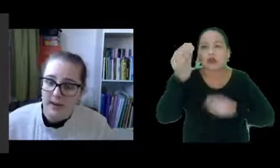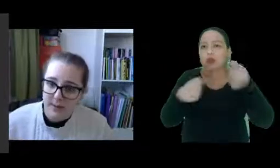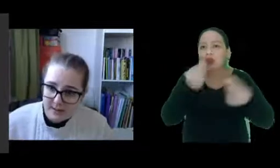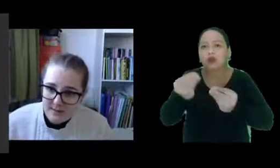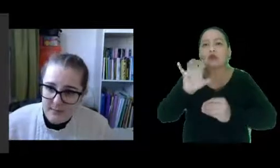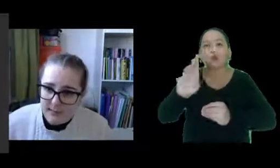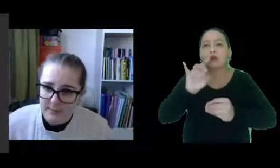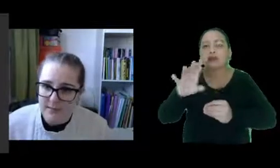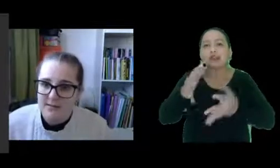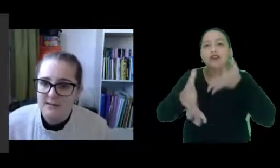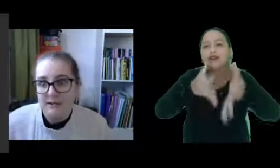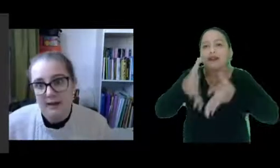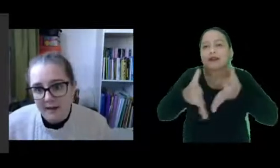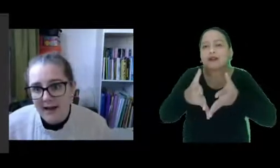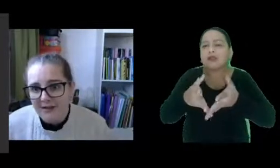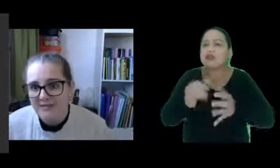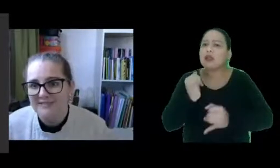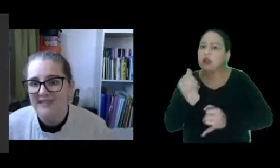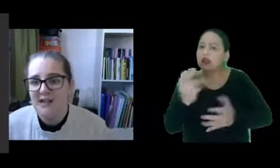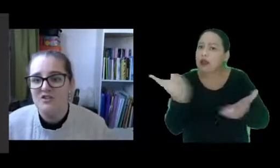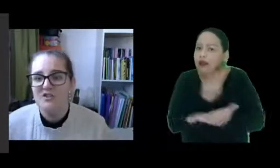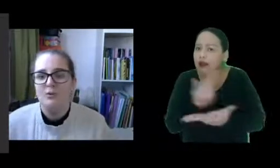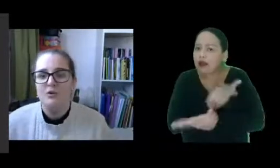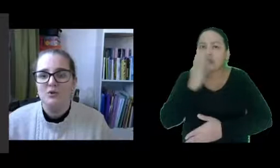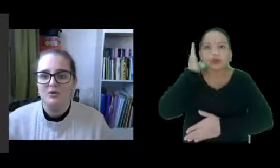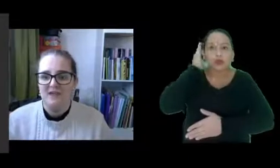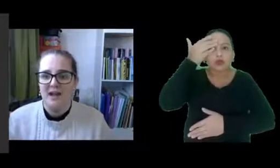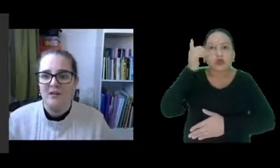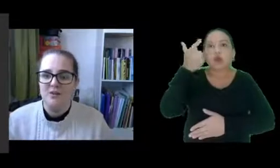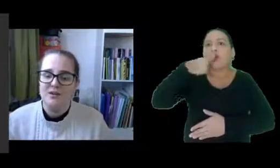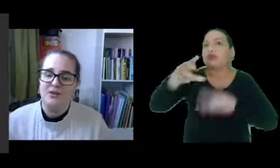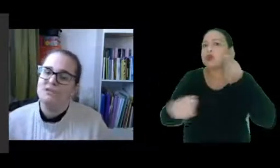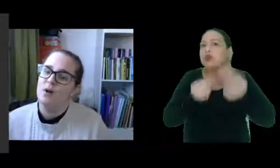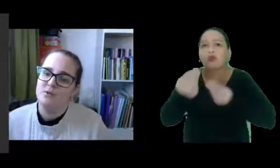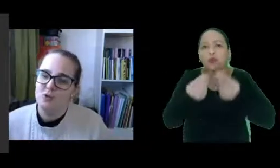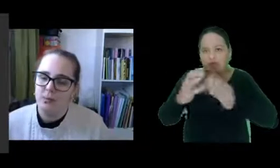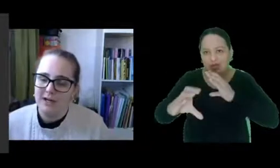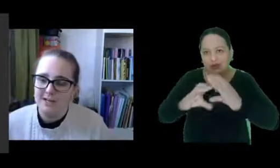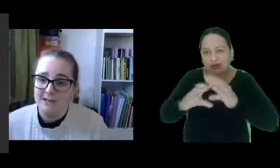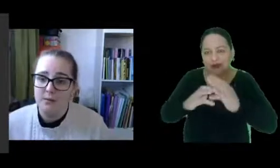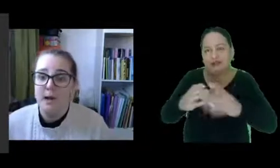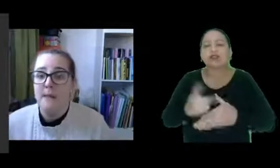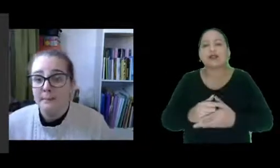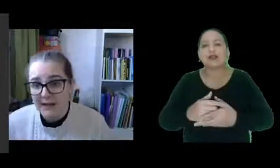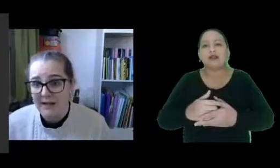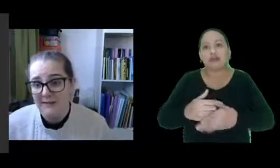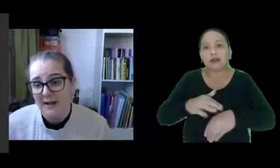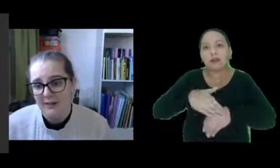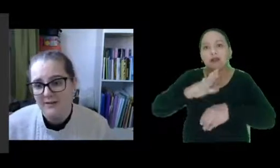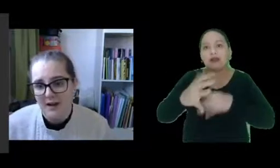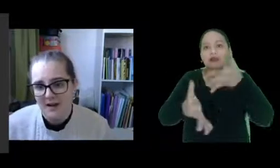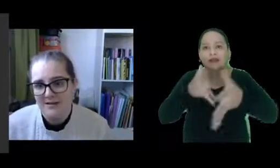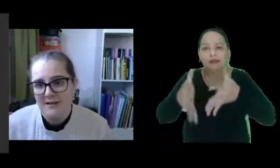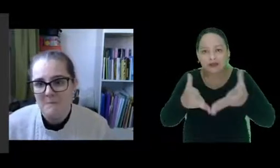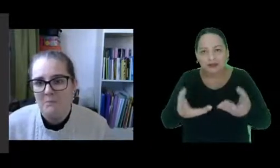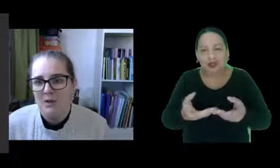a misconception. There are many deafblind who uses other kinds of communication besides sign